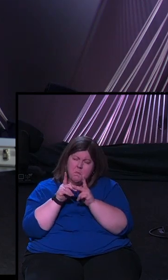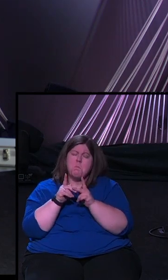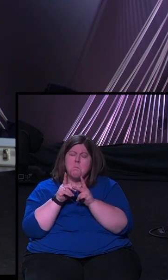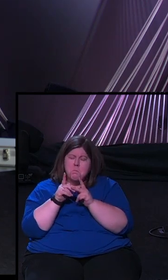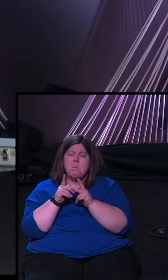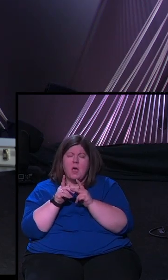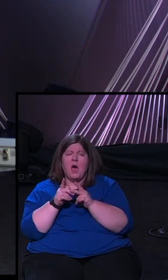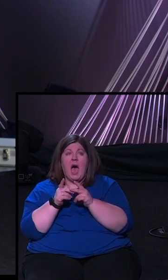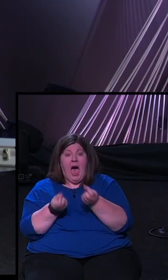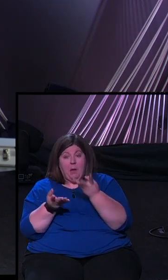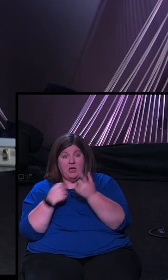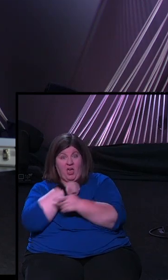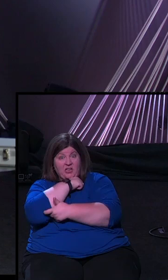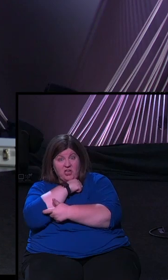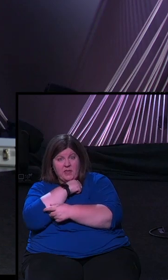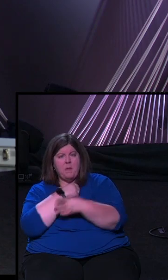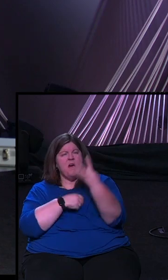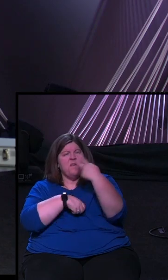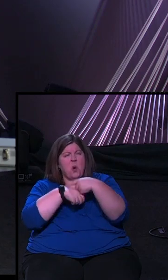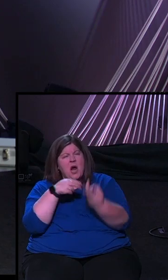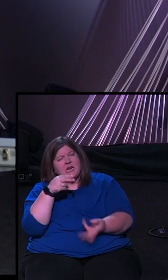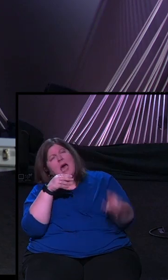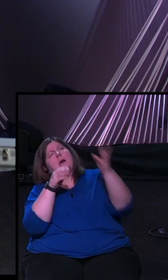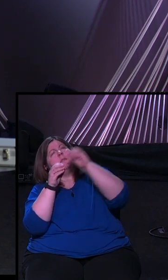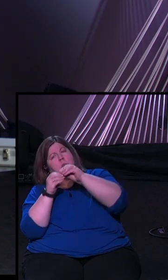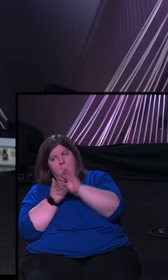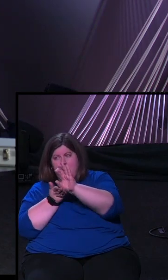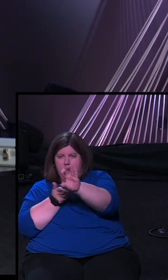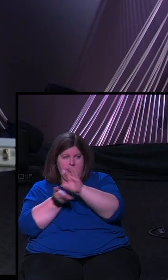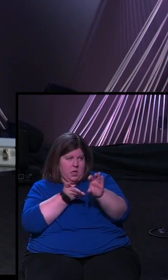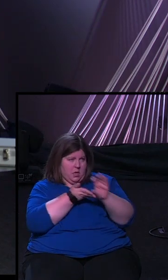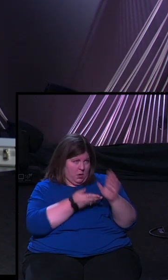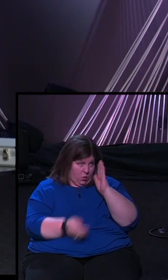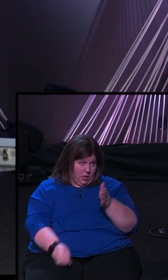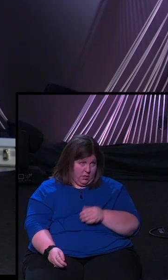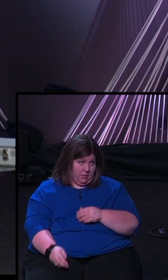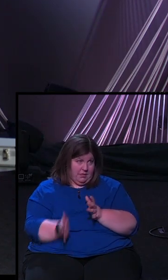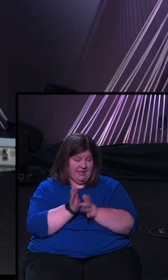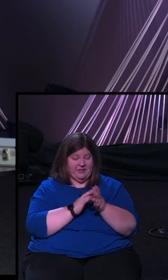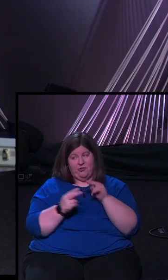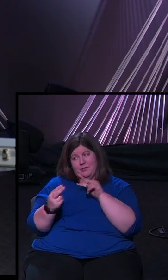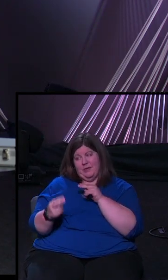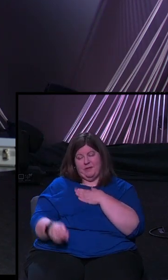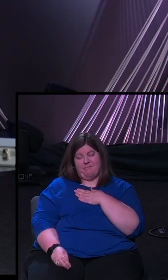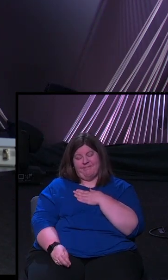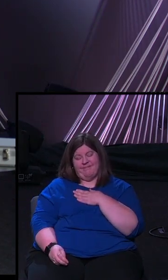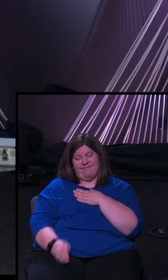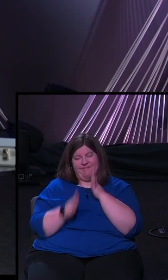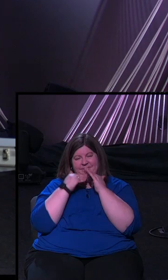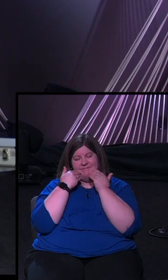4 times as much. And just picture Jesus looking at Zach and smiling. And he